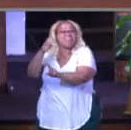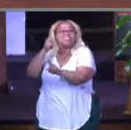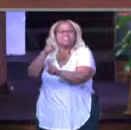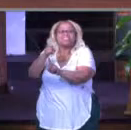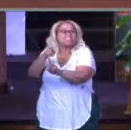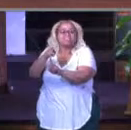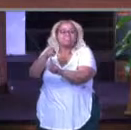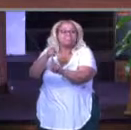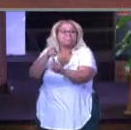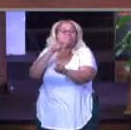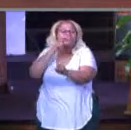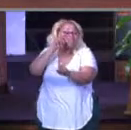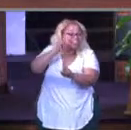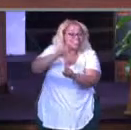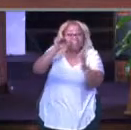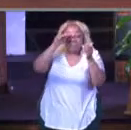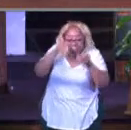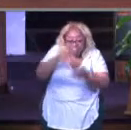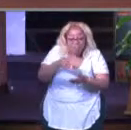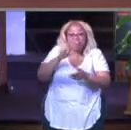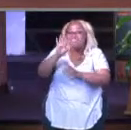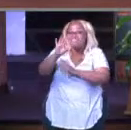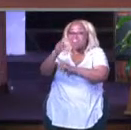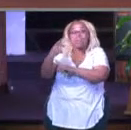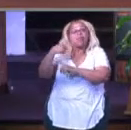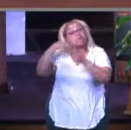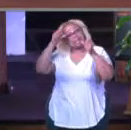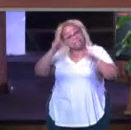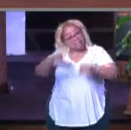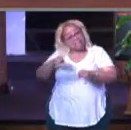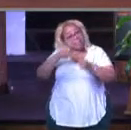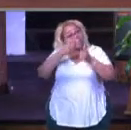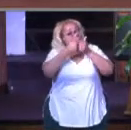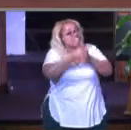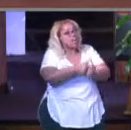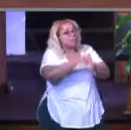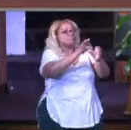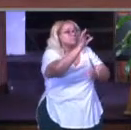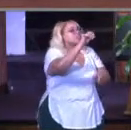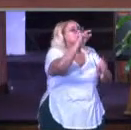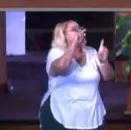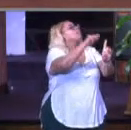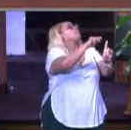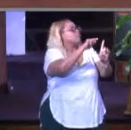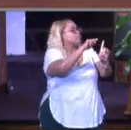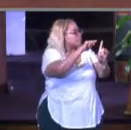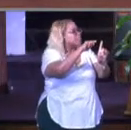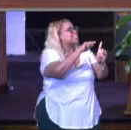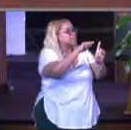flesh. We don't have to focus on our flesh. We can follow the Spirit.